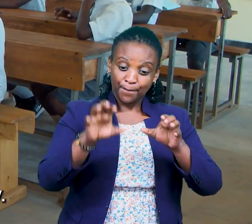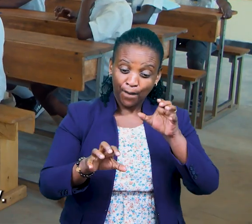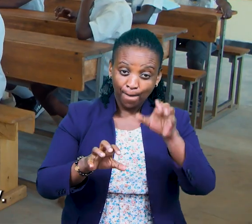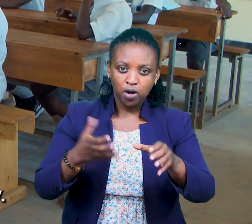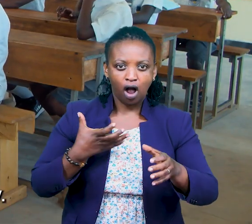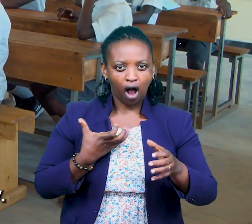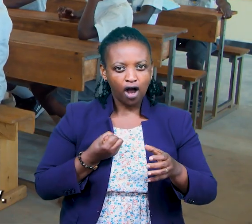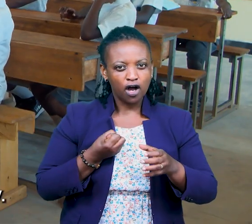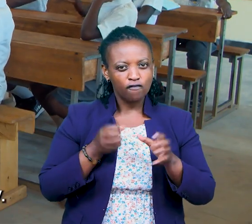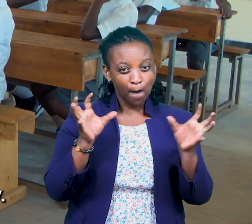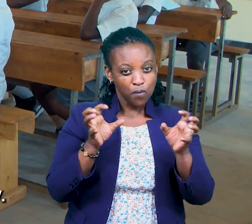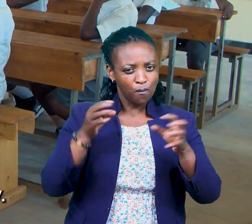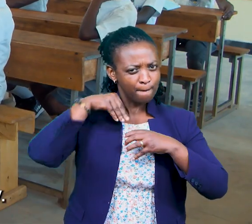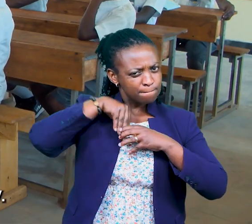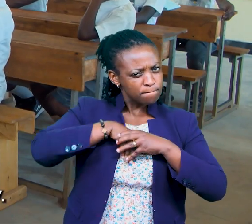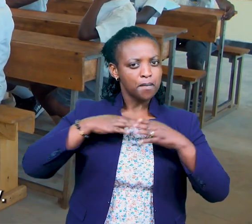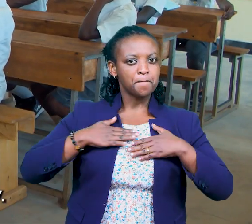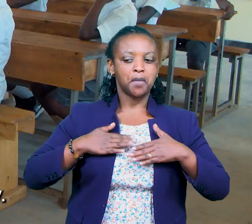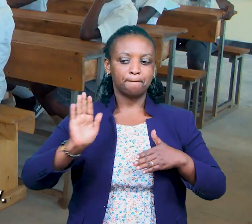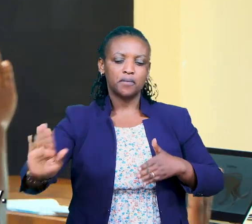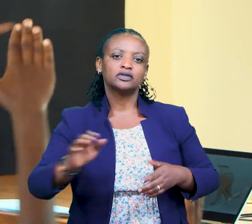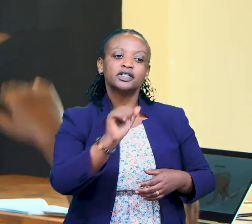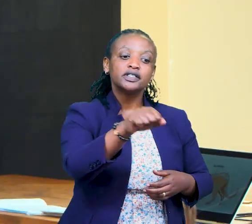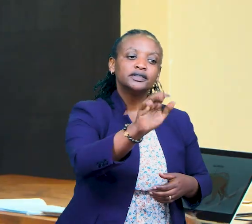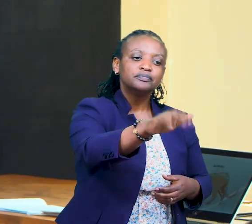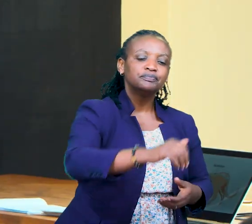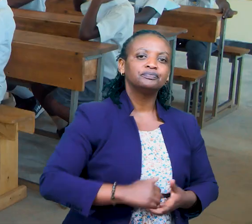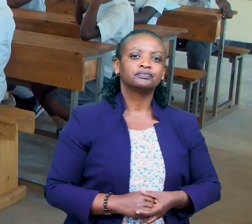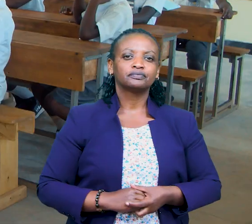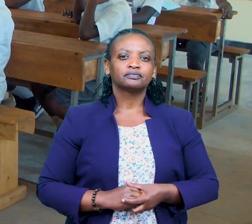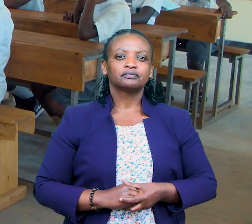A leopard has bones inside their body.